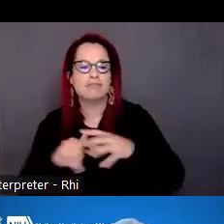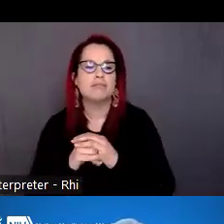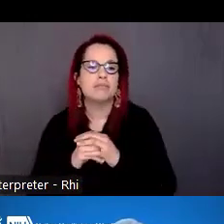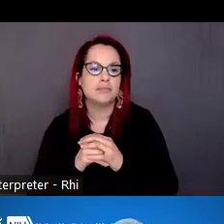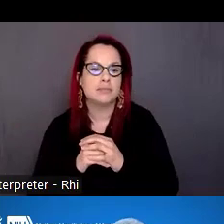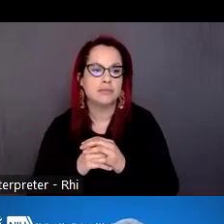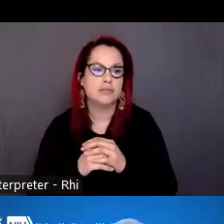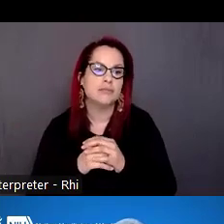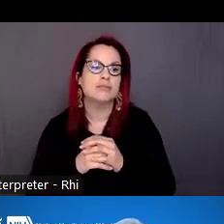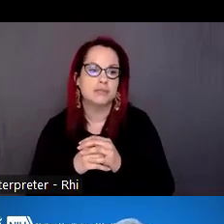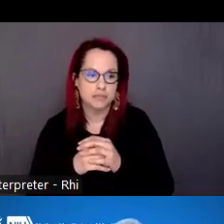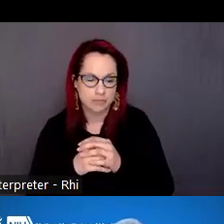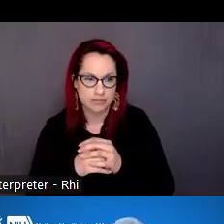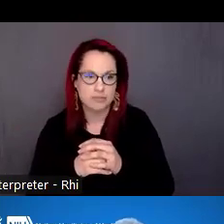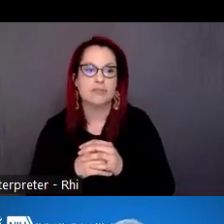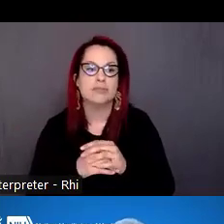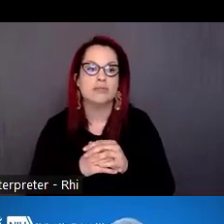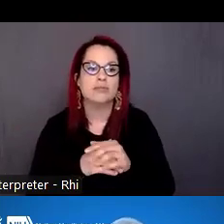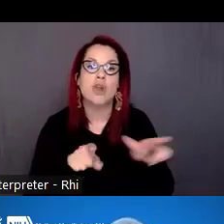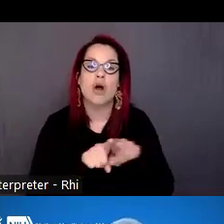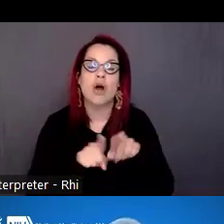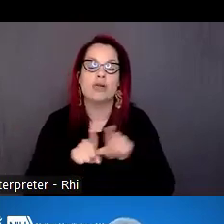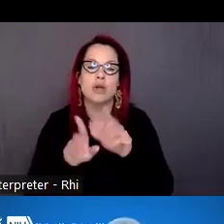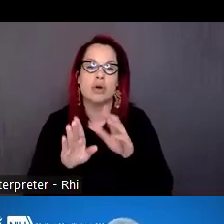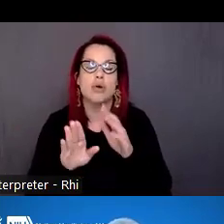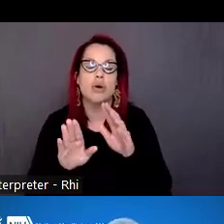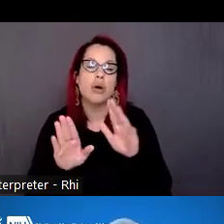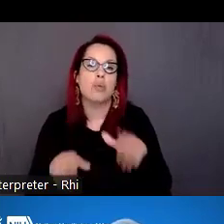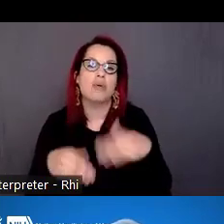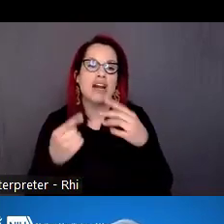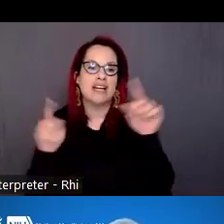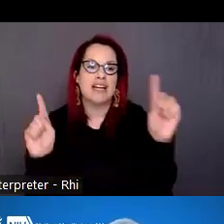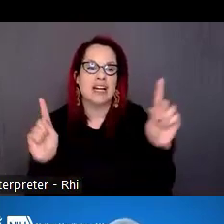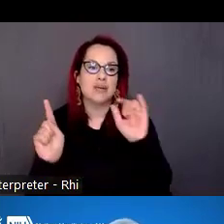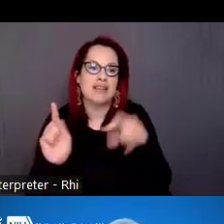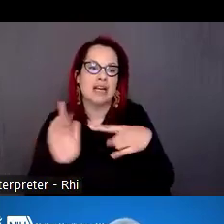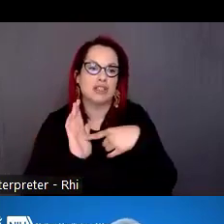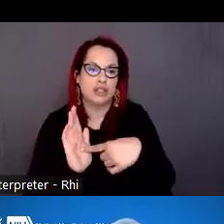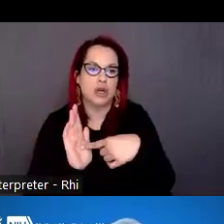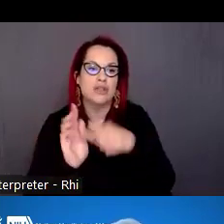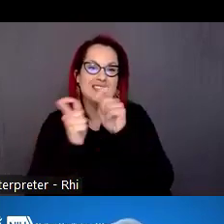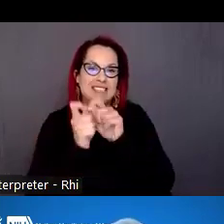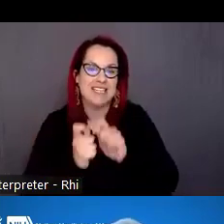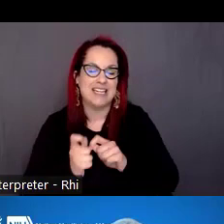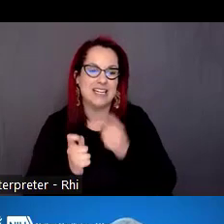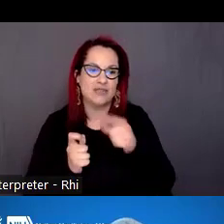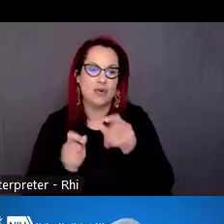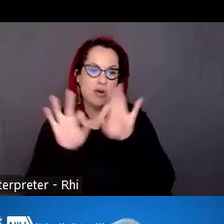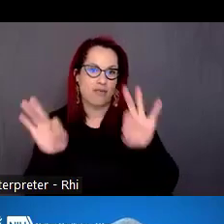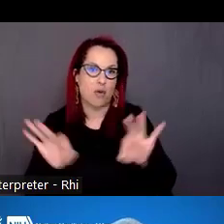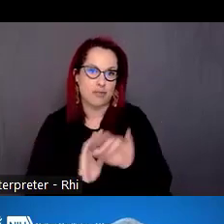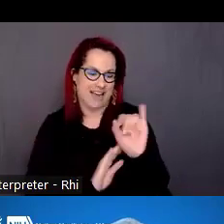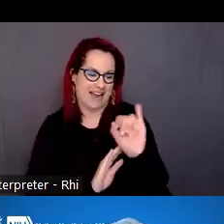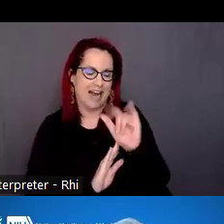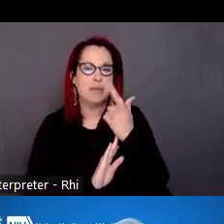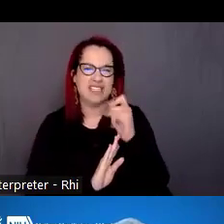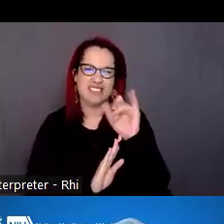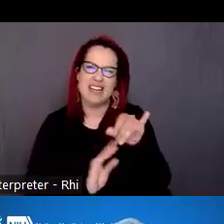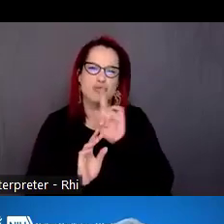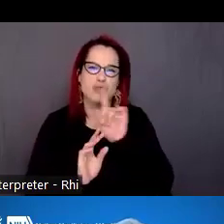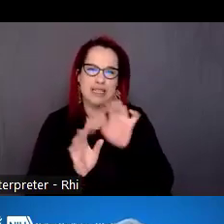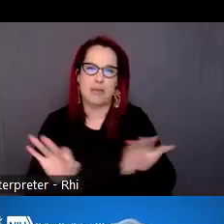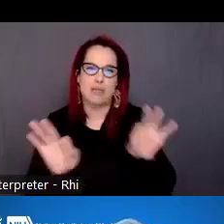Along with announcement that provides the details of Forms I, because Forms I will be really important to the implementation of all of